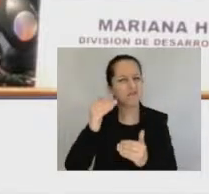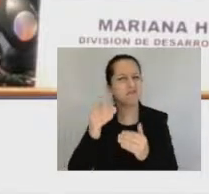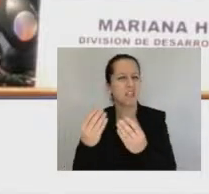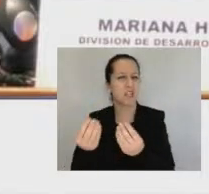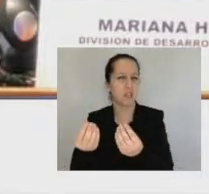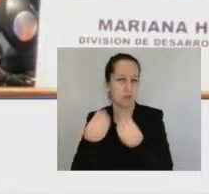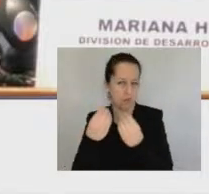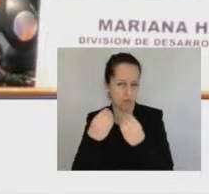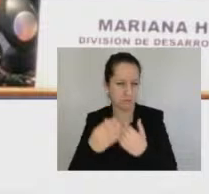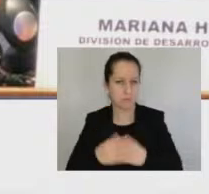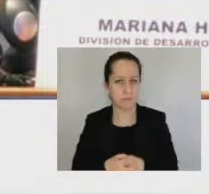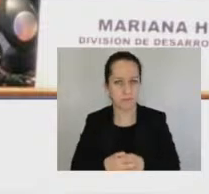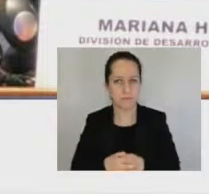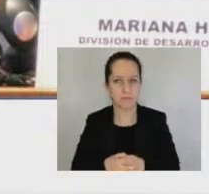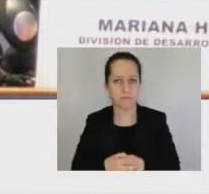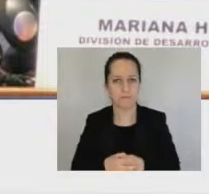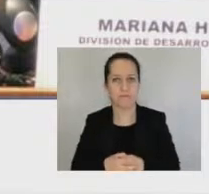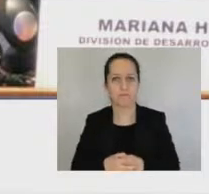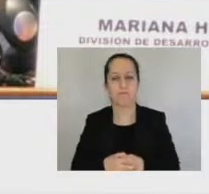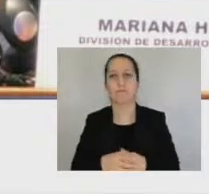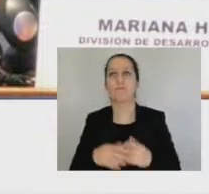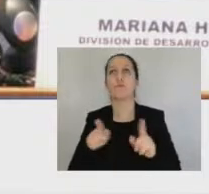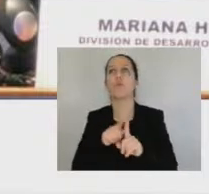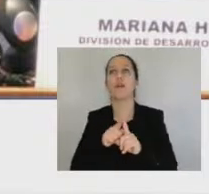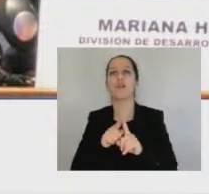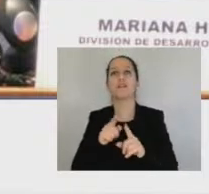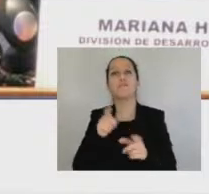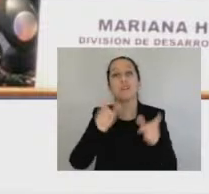educational opportunities. As